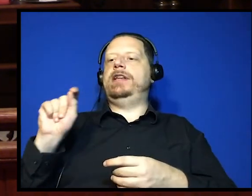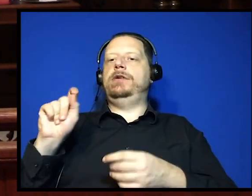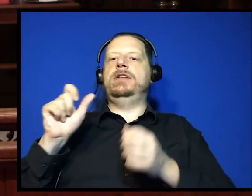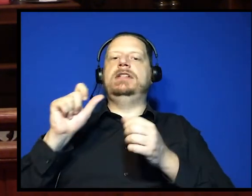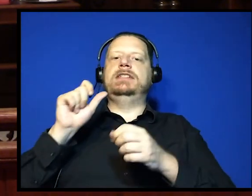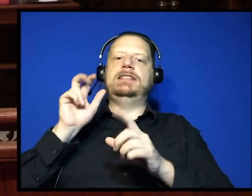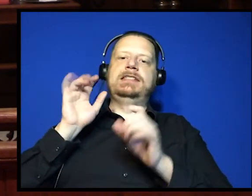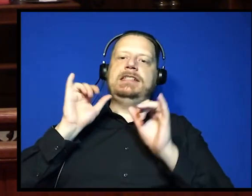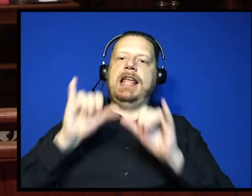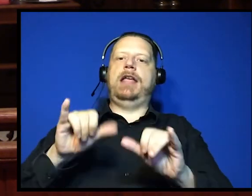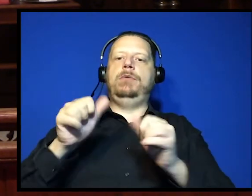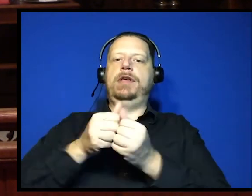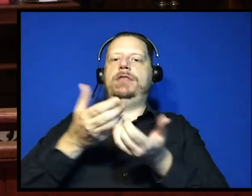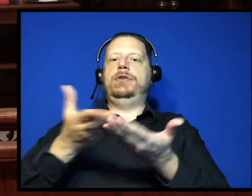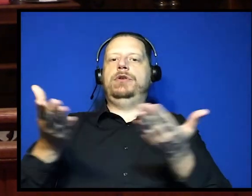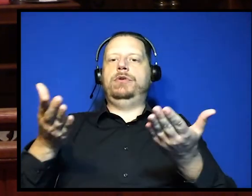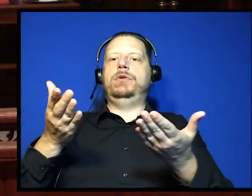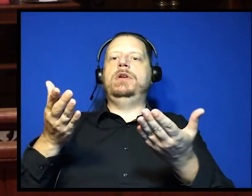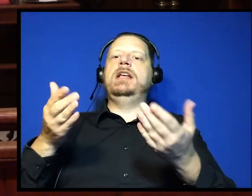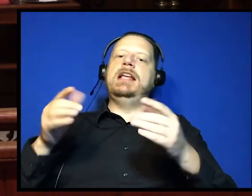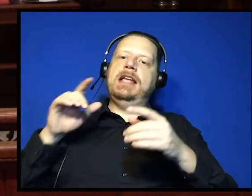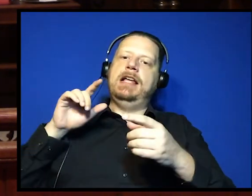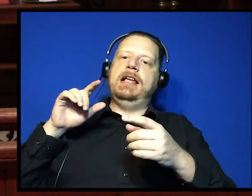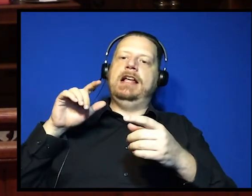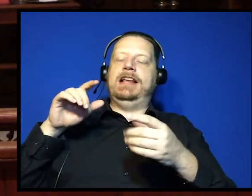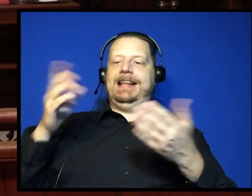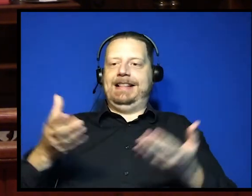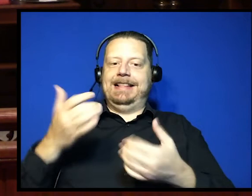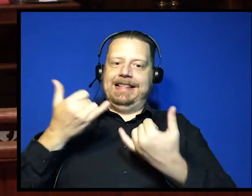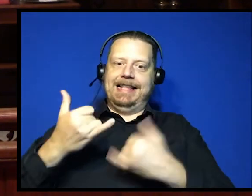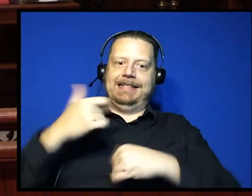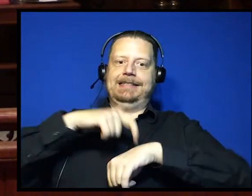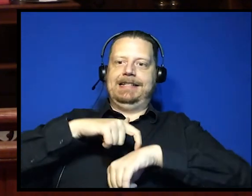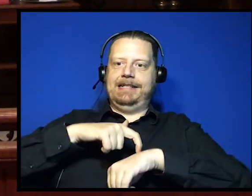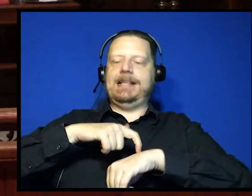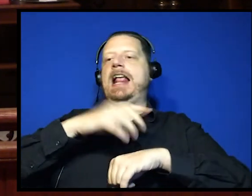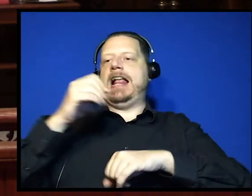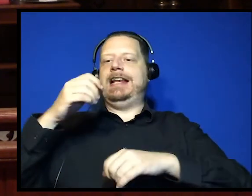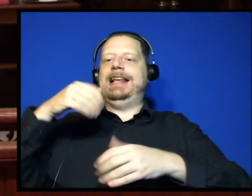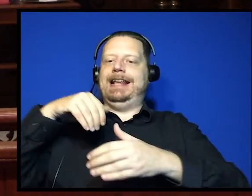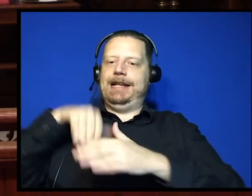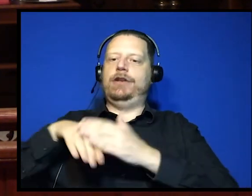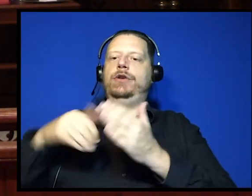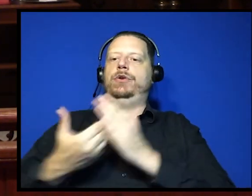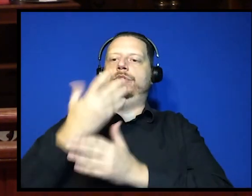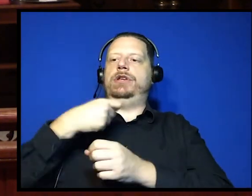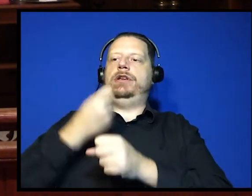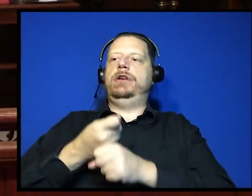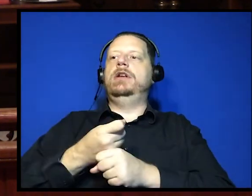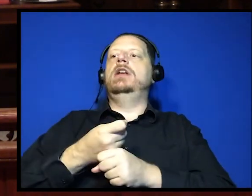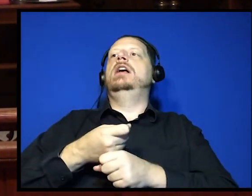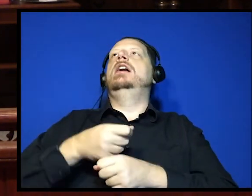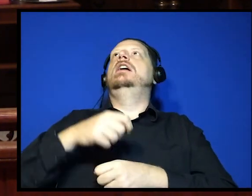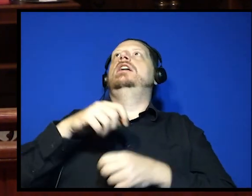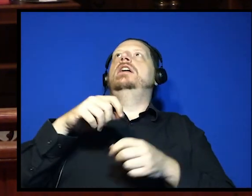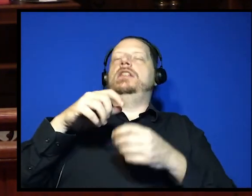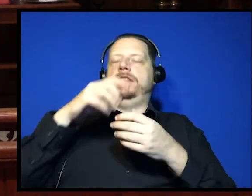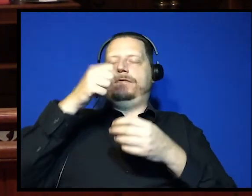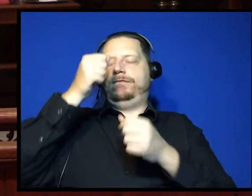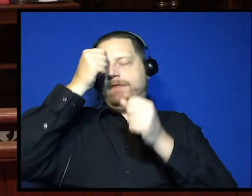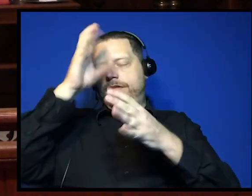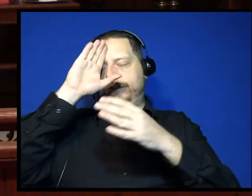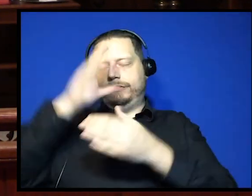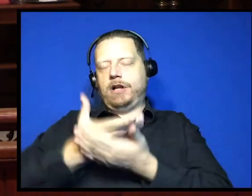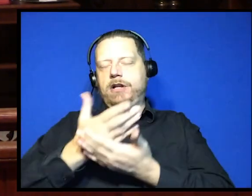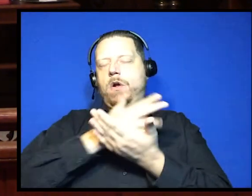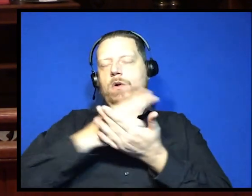rest of this holy season and into the new year. The Lord be with you. And with your spirit. May the blessing of Almighty God, the Father, and the Son, and the